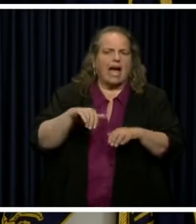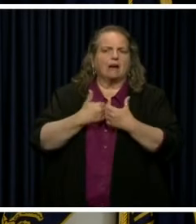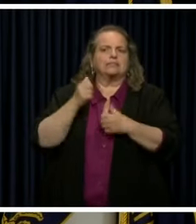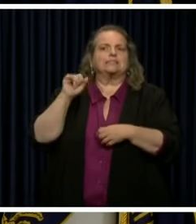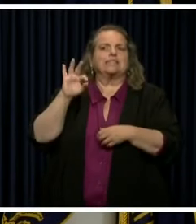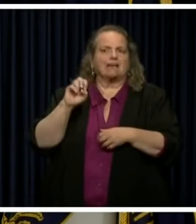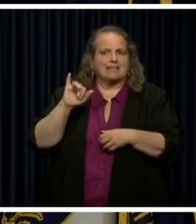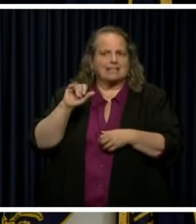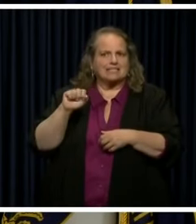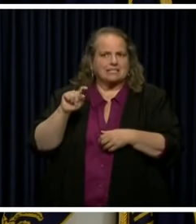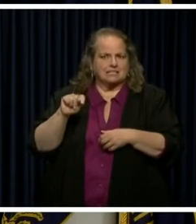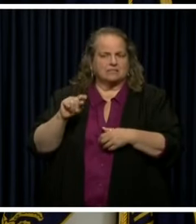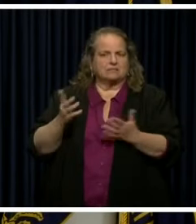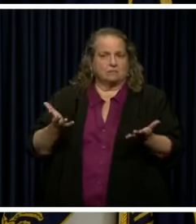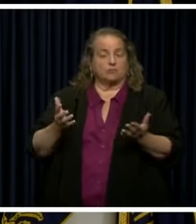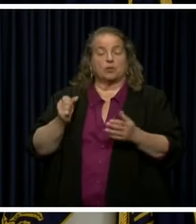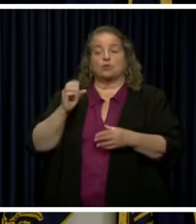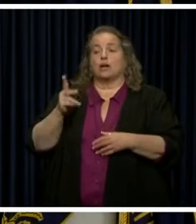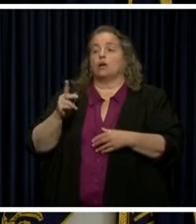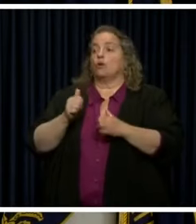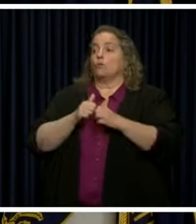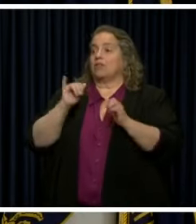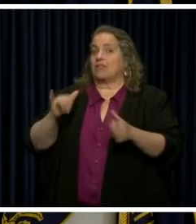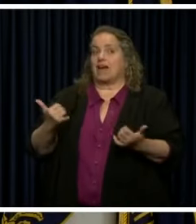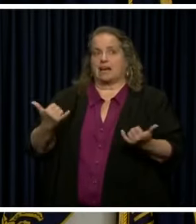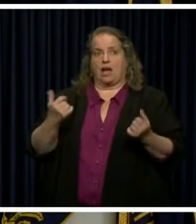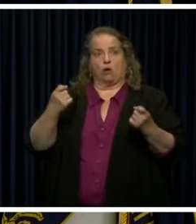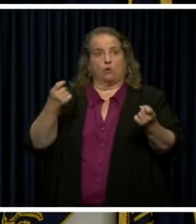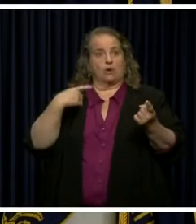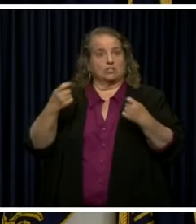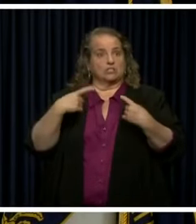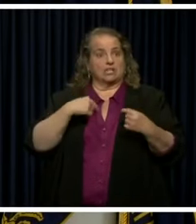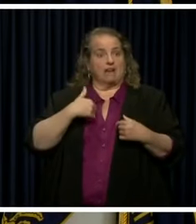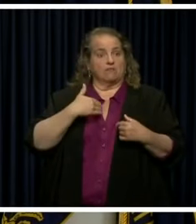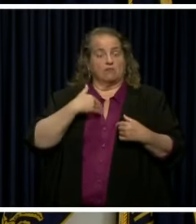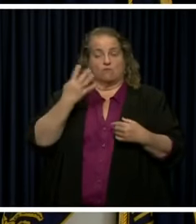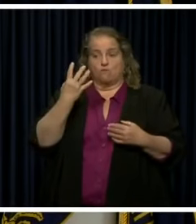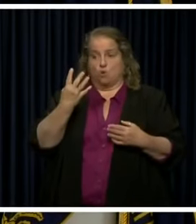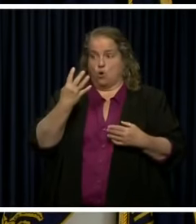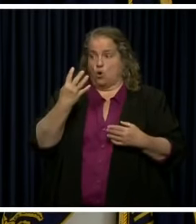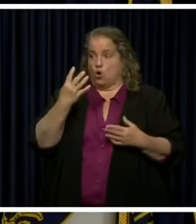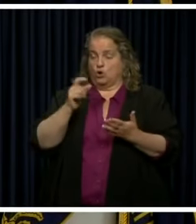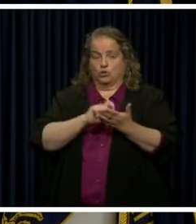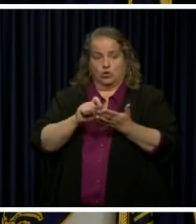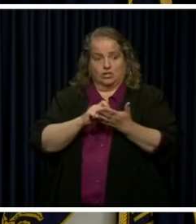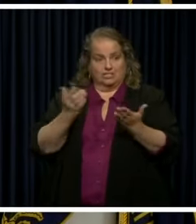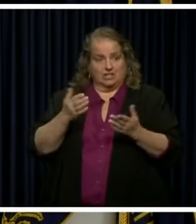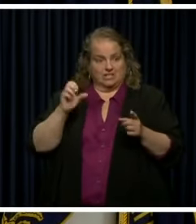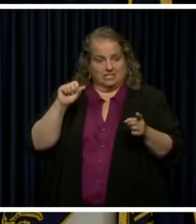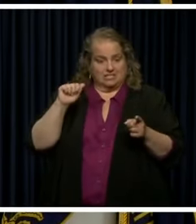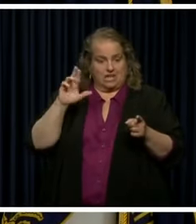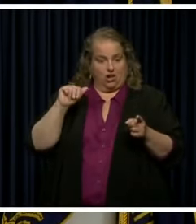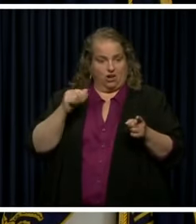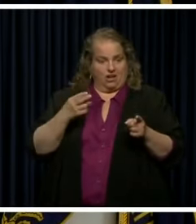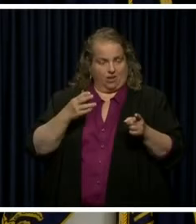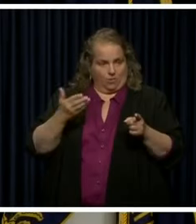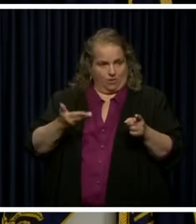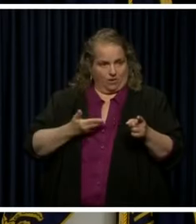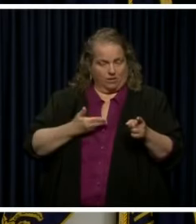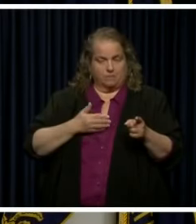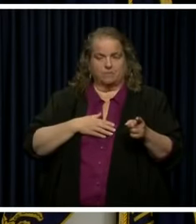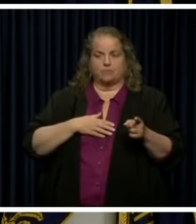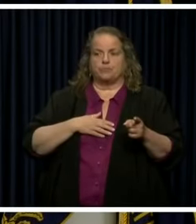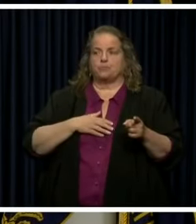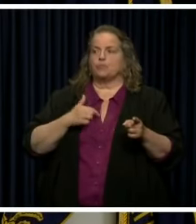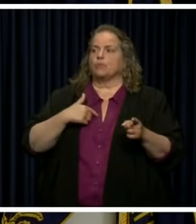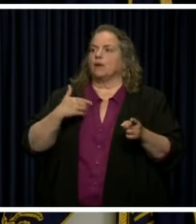will turn it over to questions. We have 4 journalists that are here. We have Sarah Ladd, welcome.